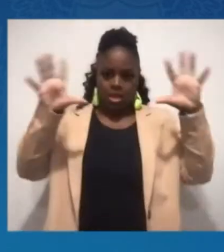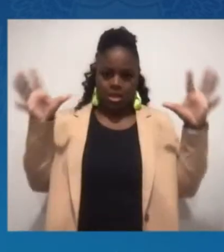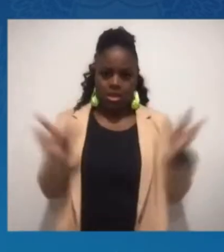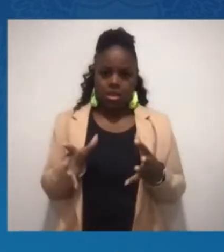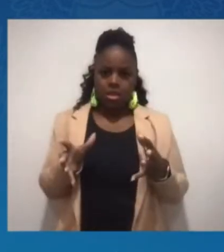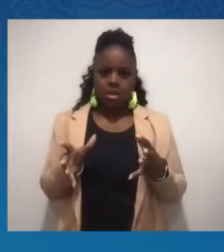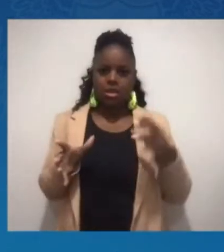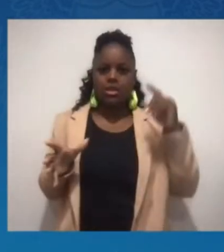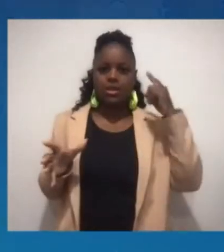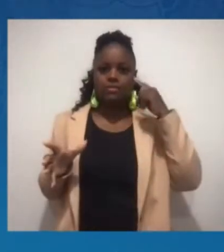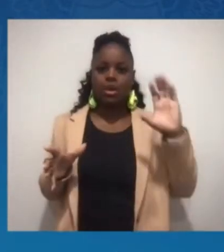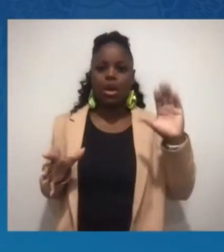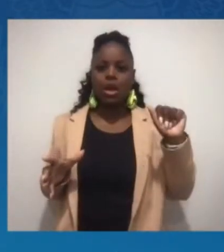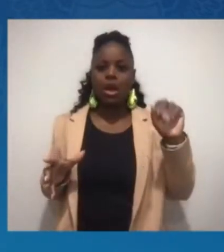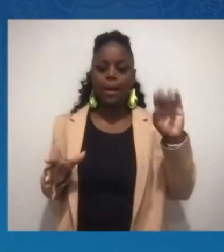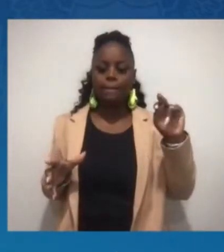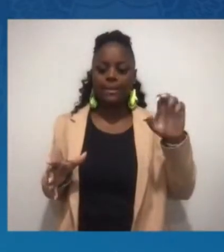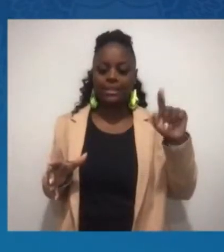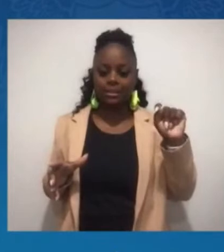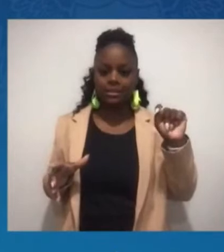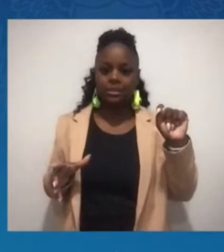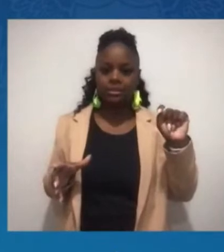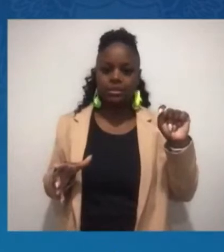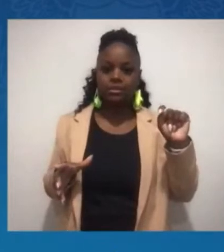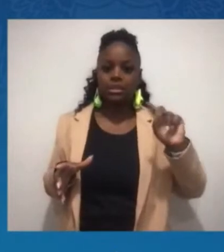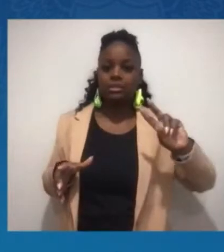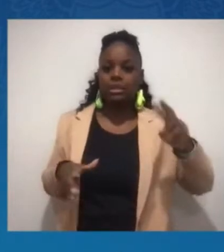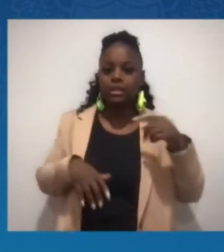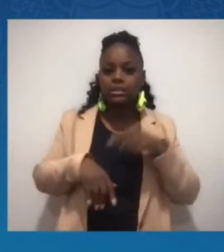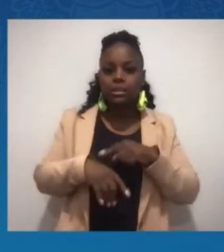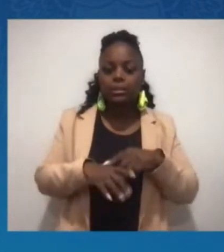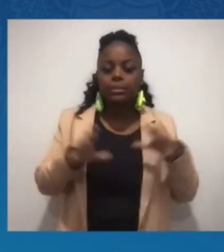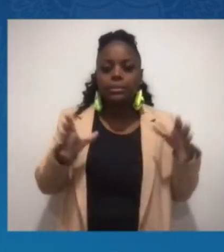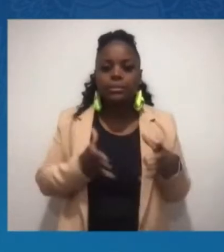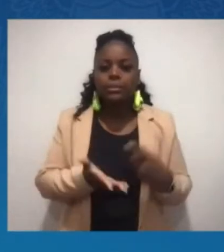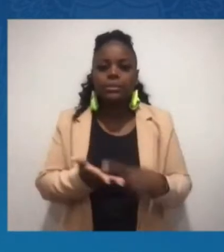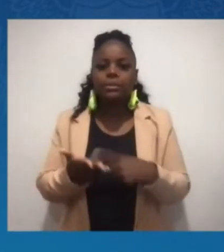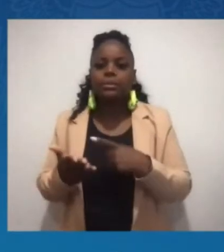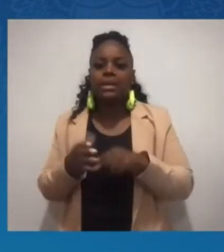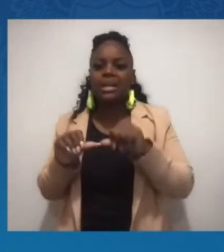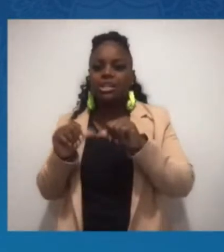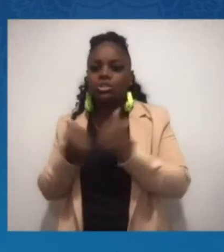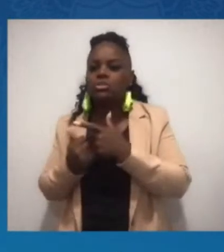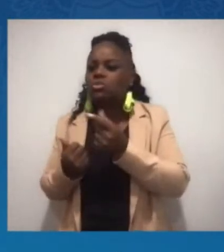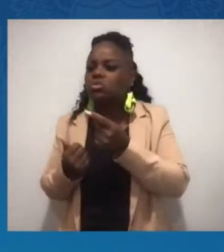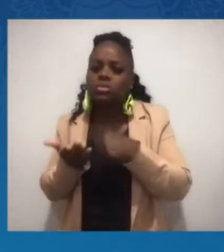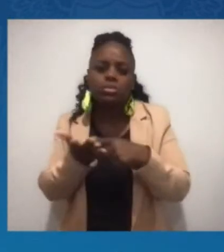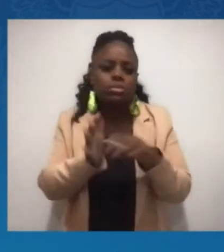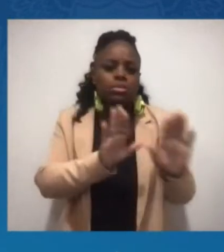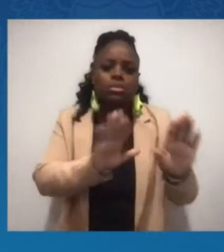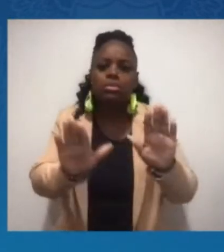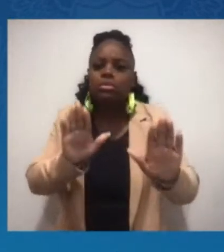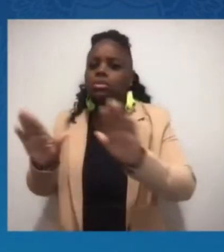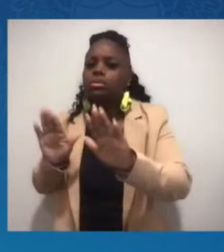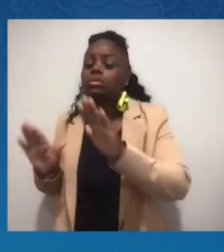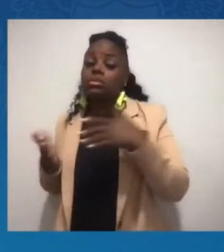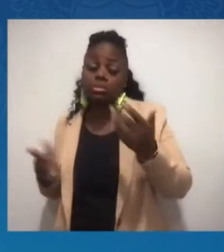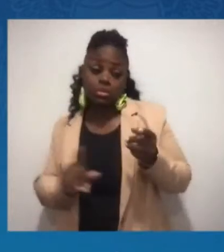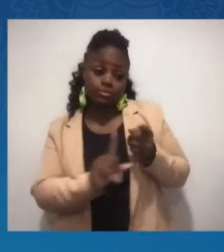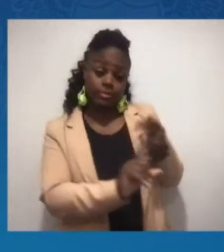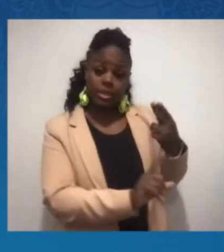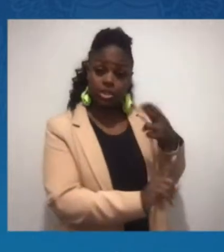past week and talked about what each of the agencies are doing. So for example, Health and Human Services, they are making sure